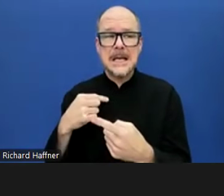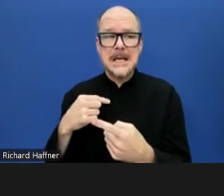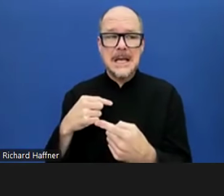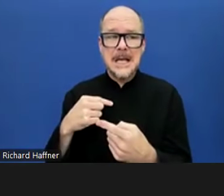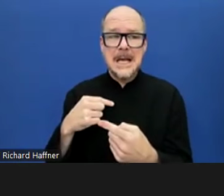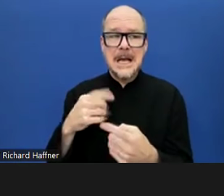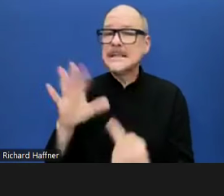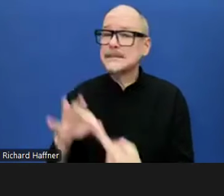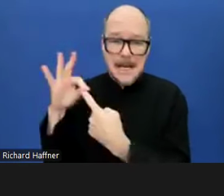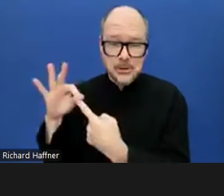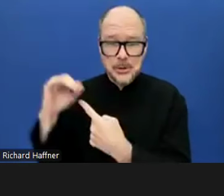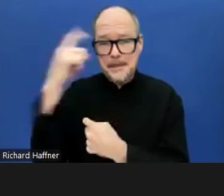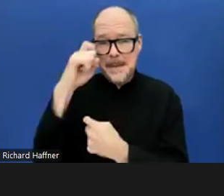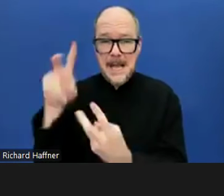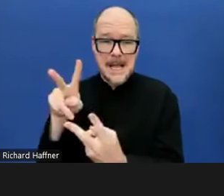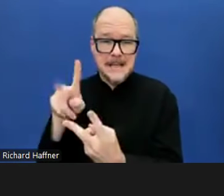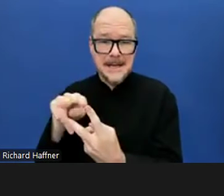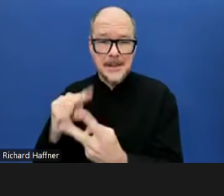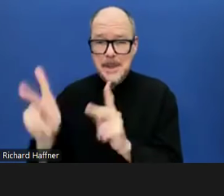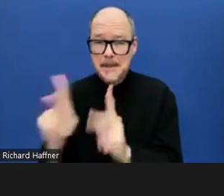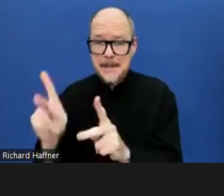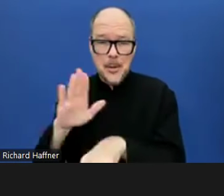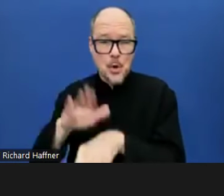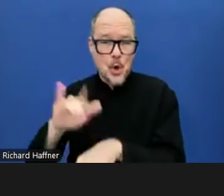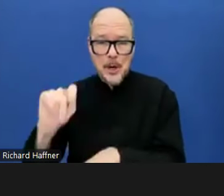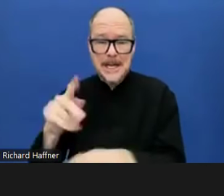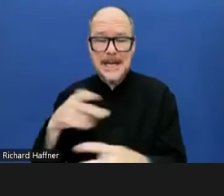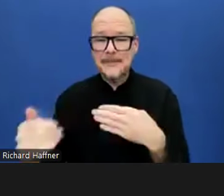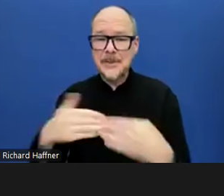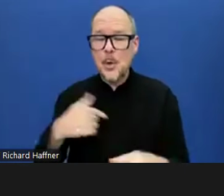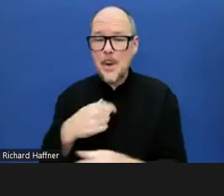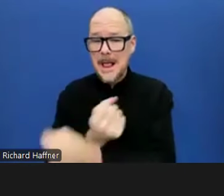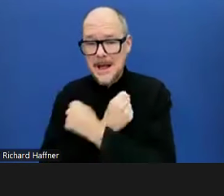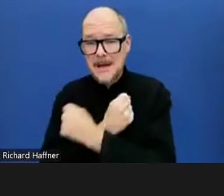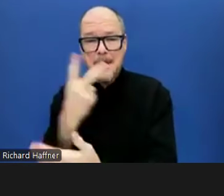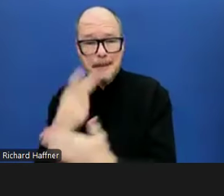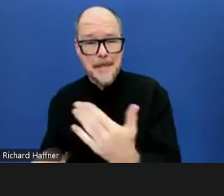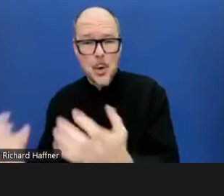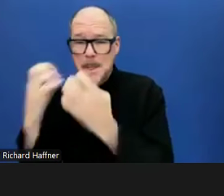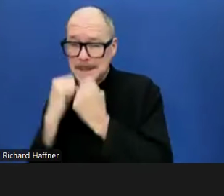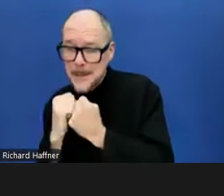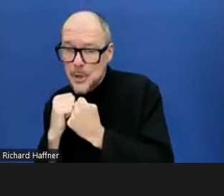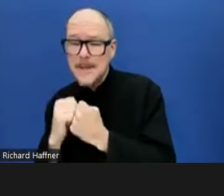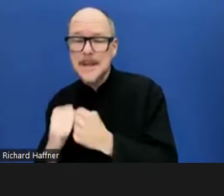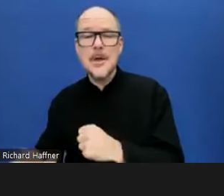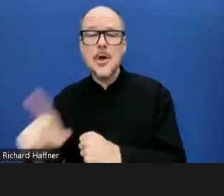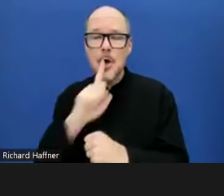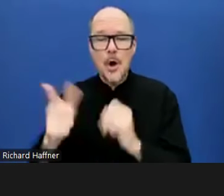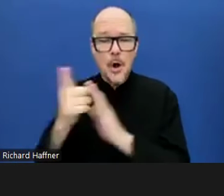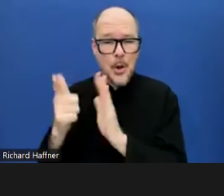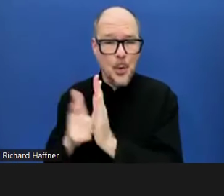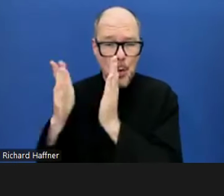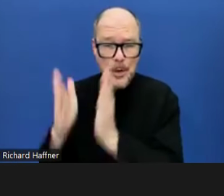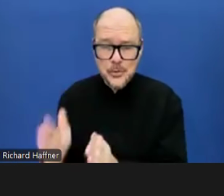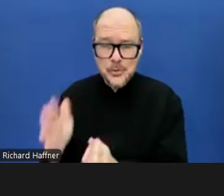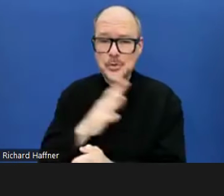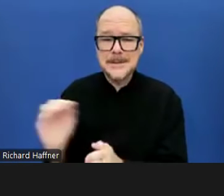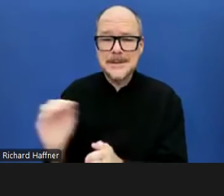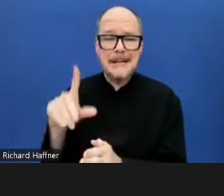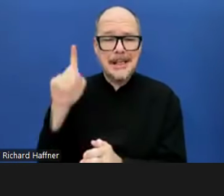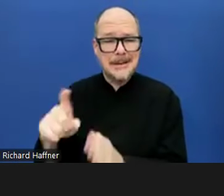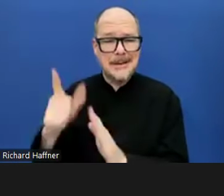Especially because neither one of the folks who are on it, even though I love them both dearly, are lawyers, and there needs to be a